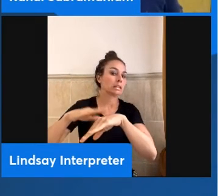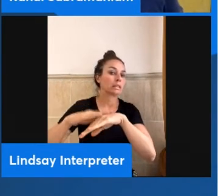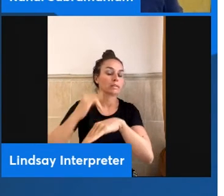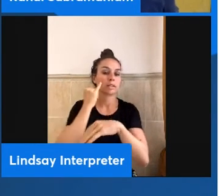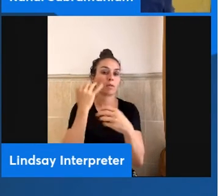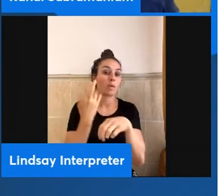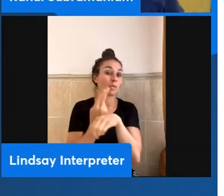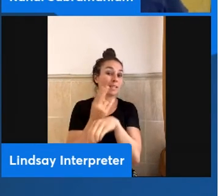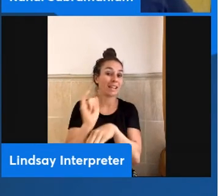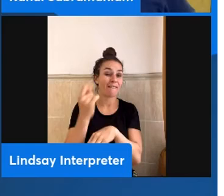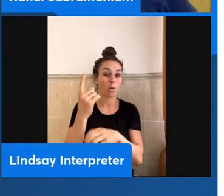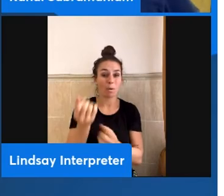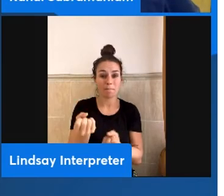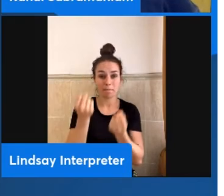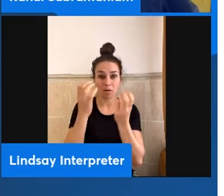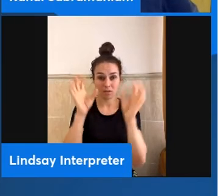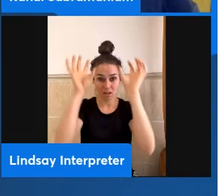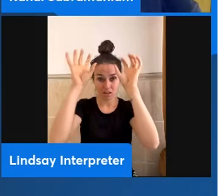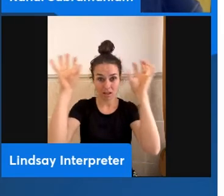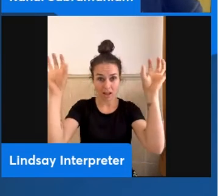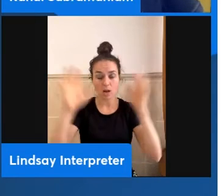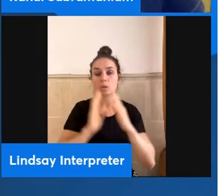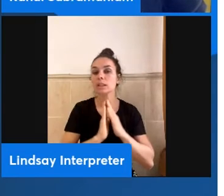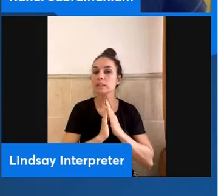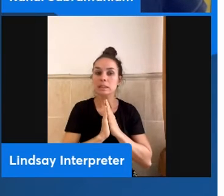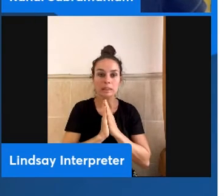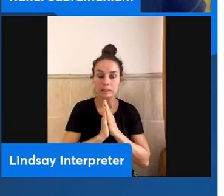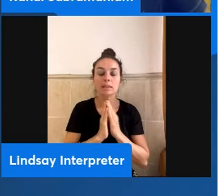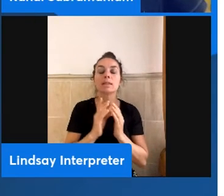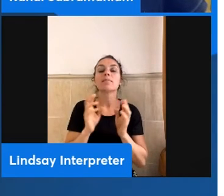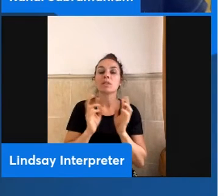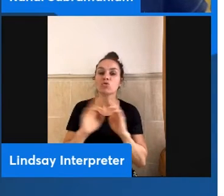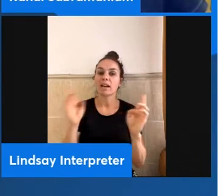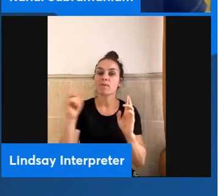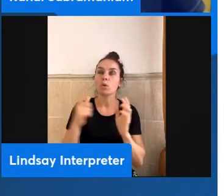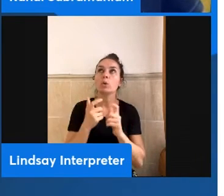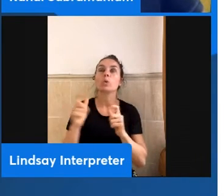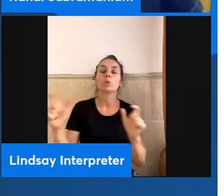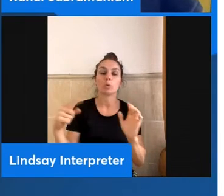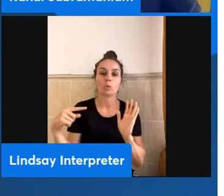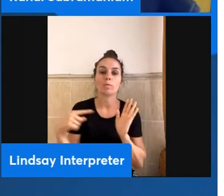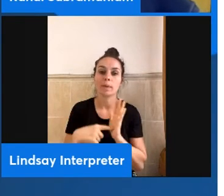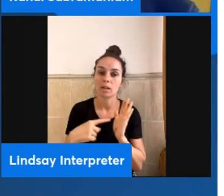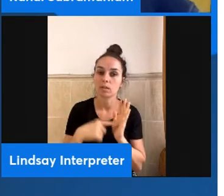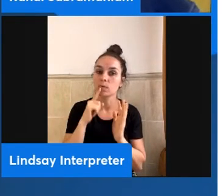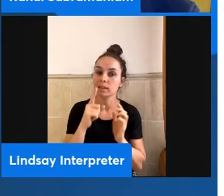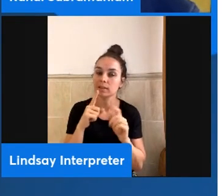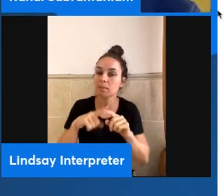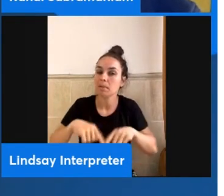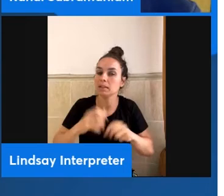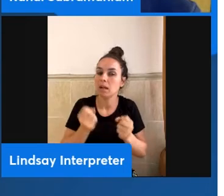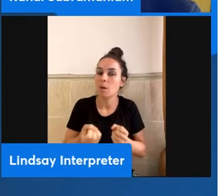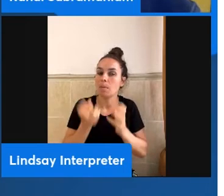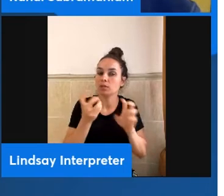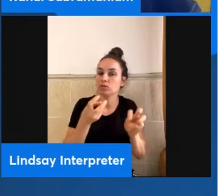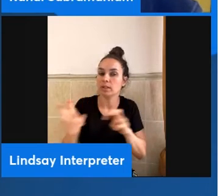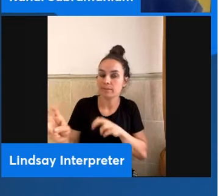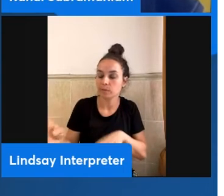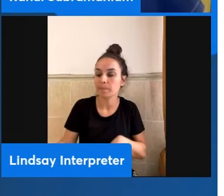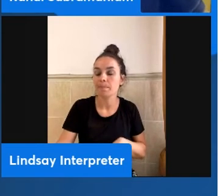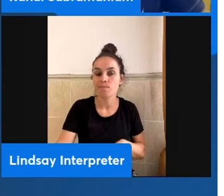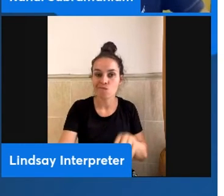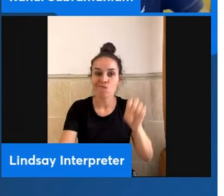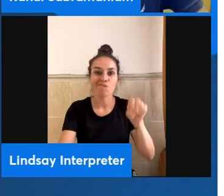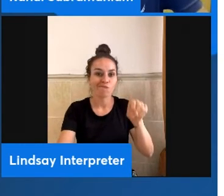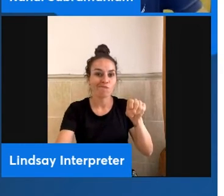for multi-cloud. Be prepared for a massive bill depending on how much data you're planning to move over.